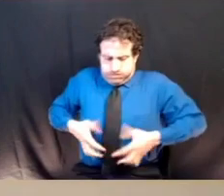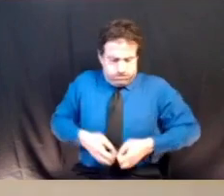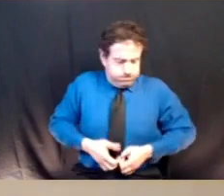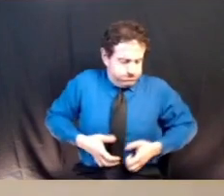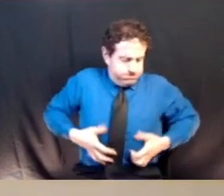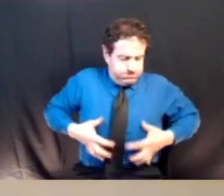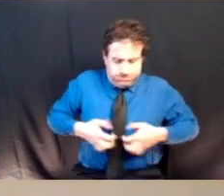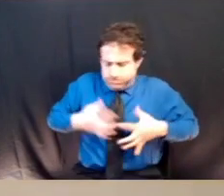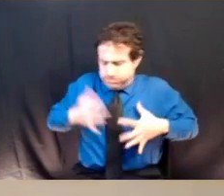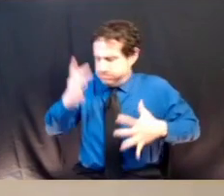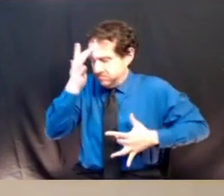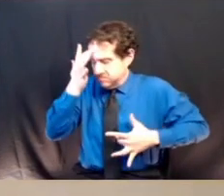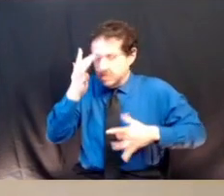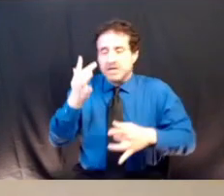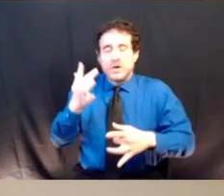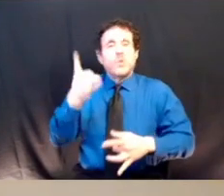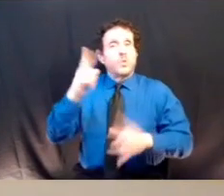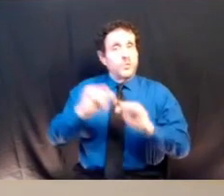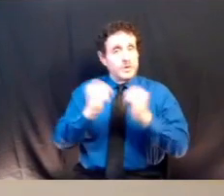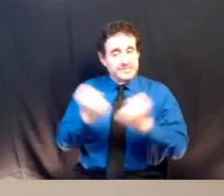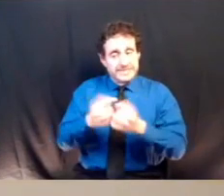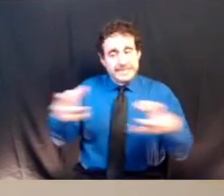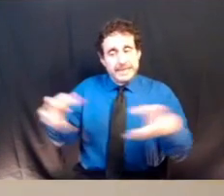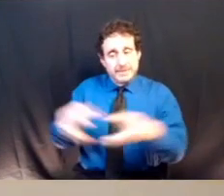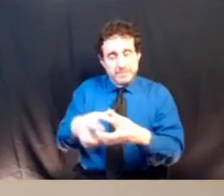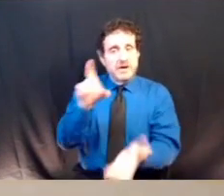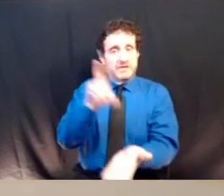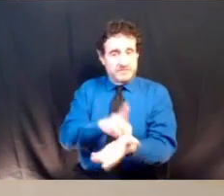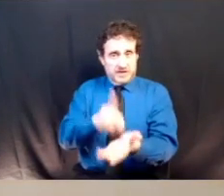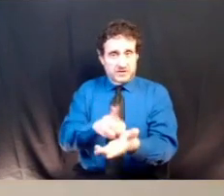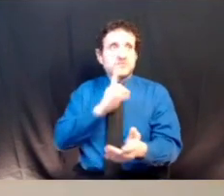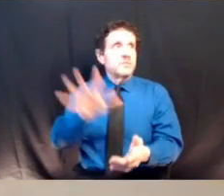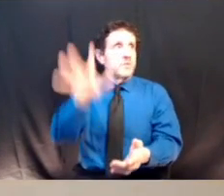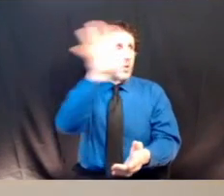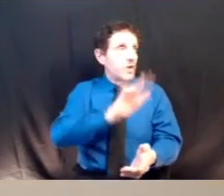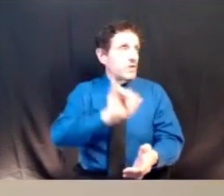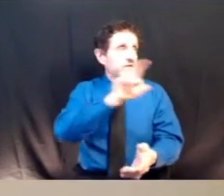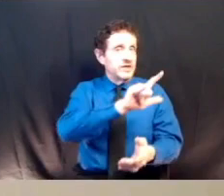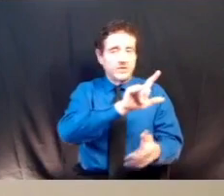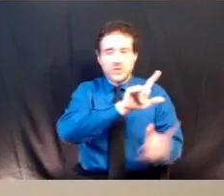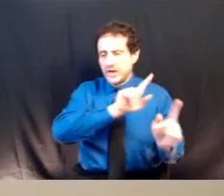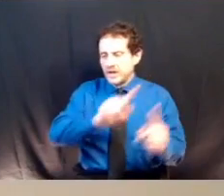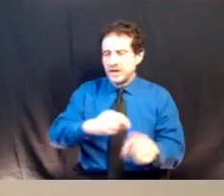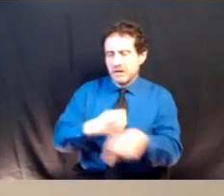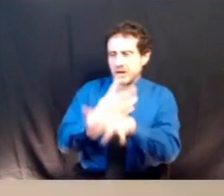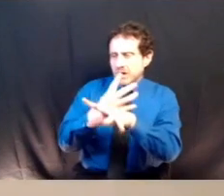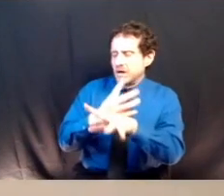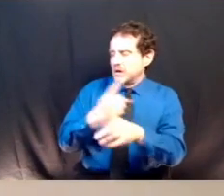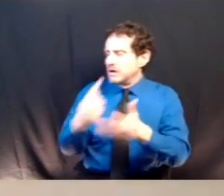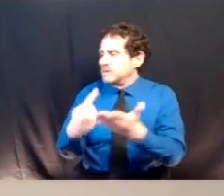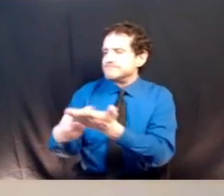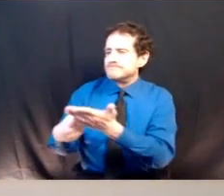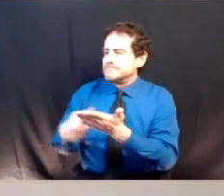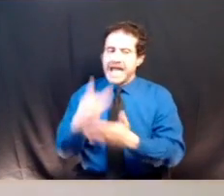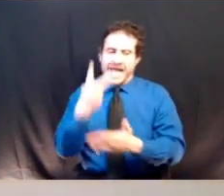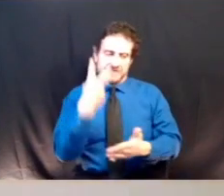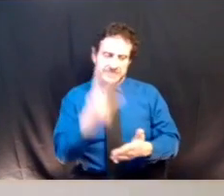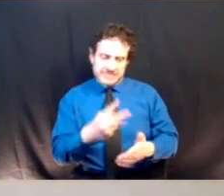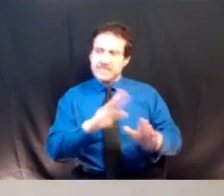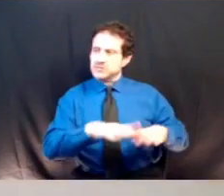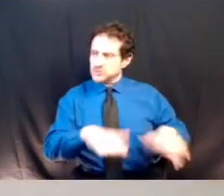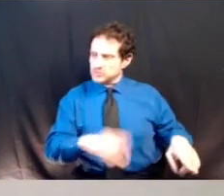team of doctors across the state, some who have seen actual cases that they think fit the